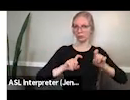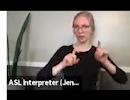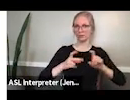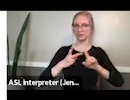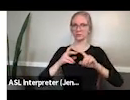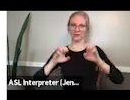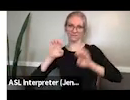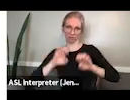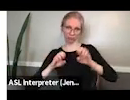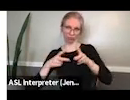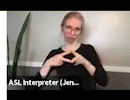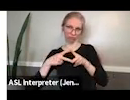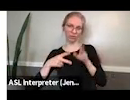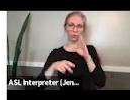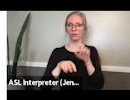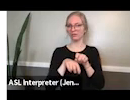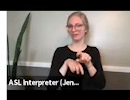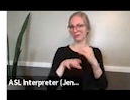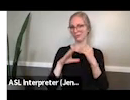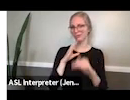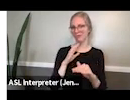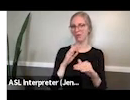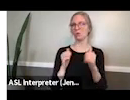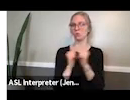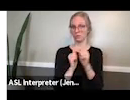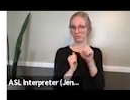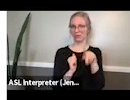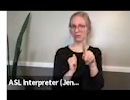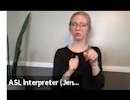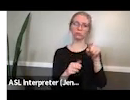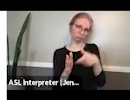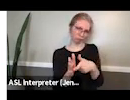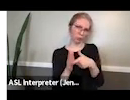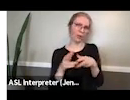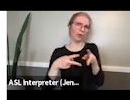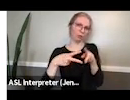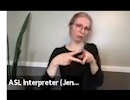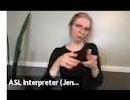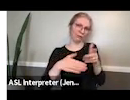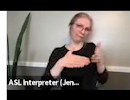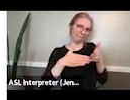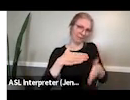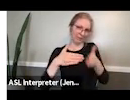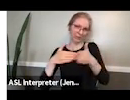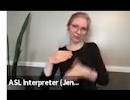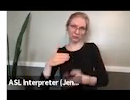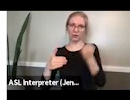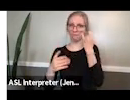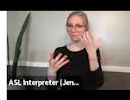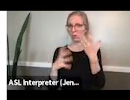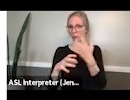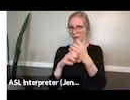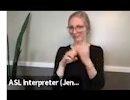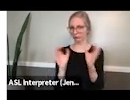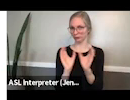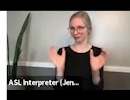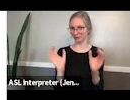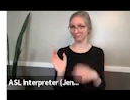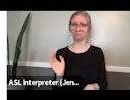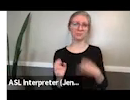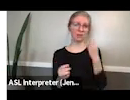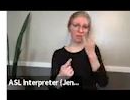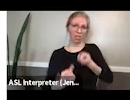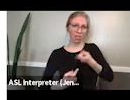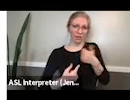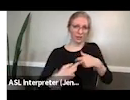you an email with a link for that, and you have to complete each in order to receive your certificate. If you have any problems today, you